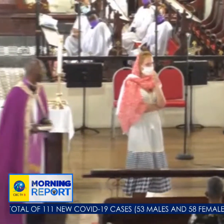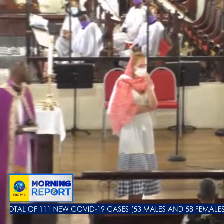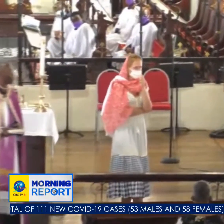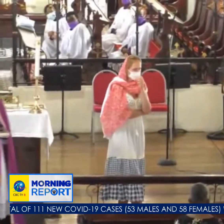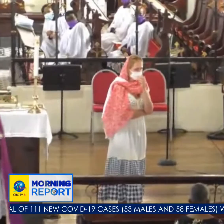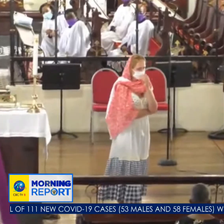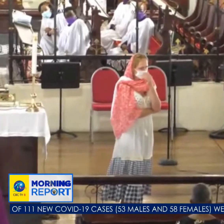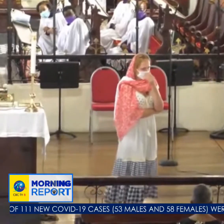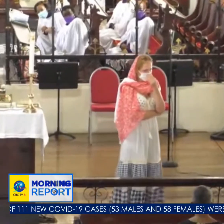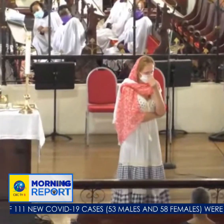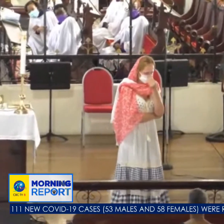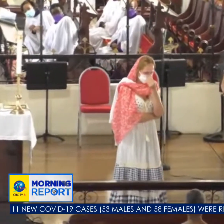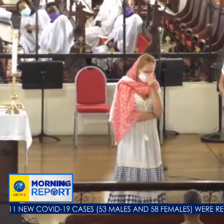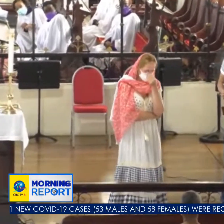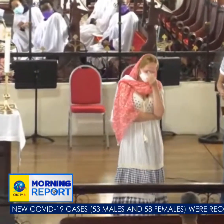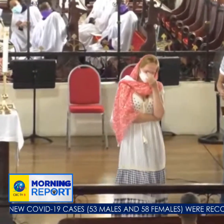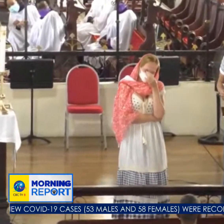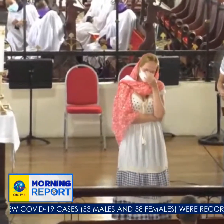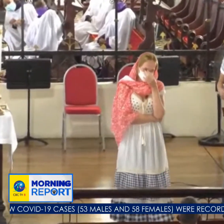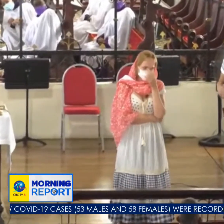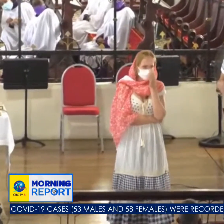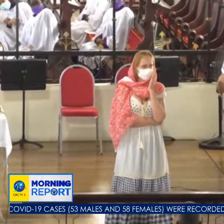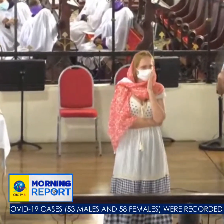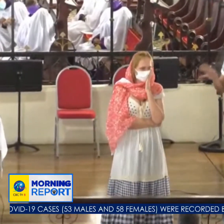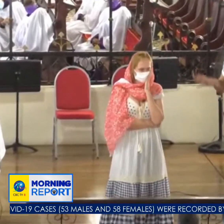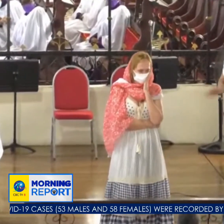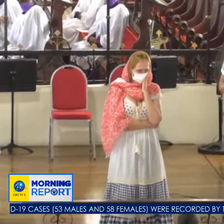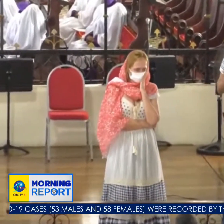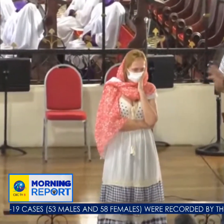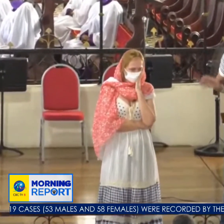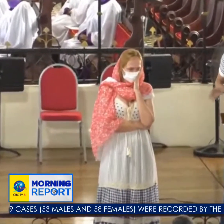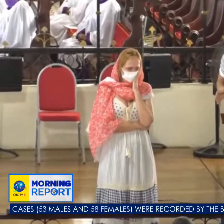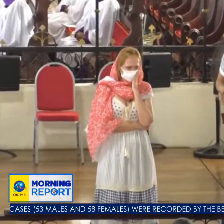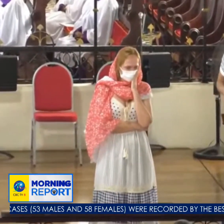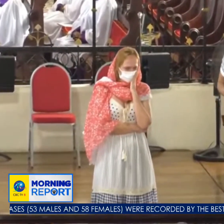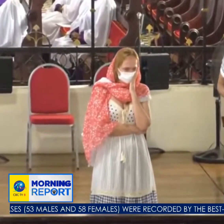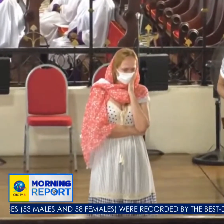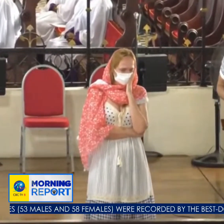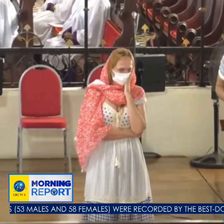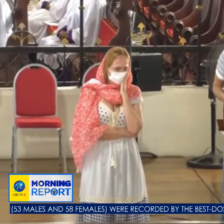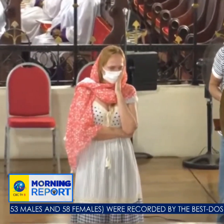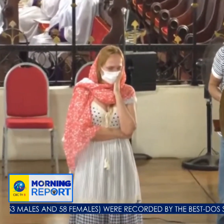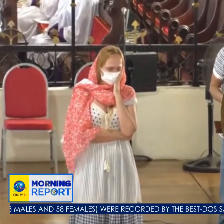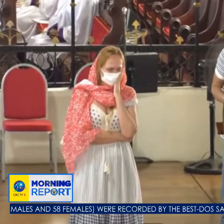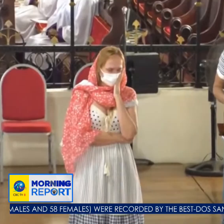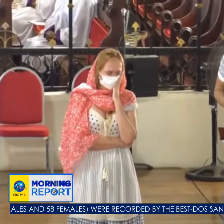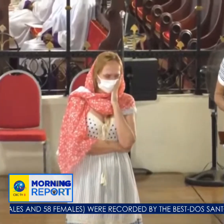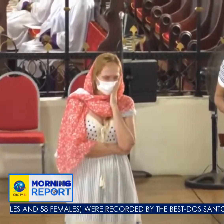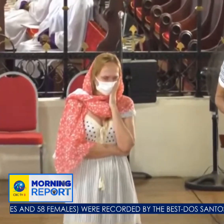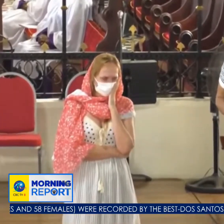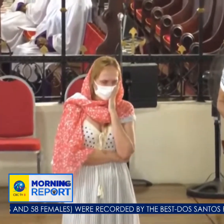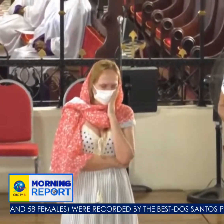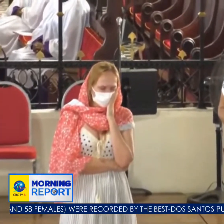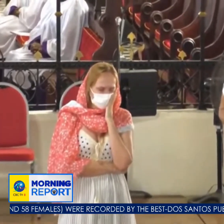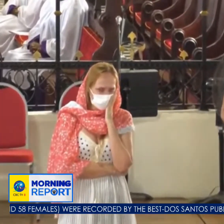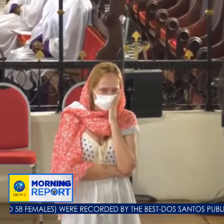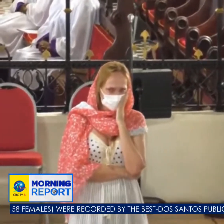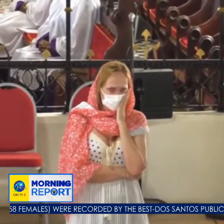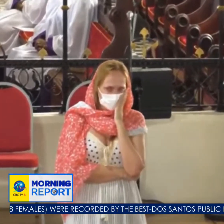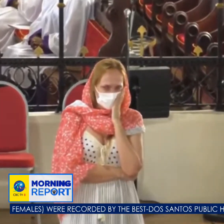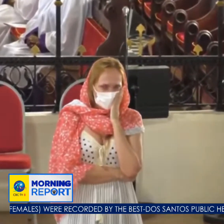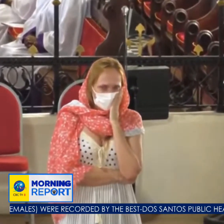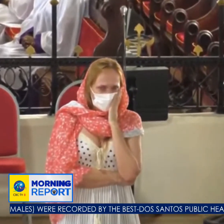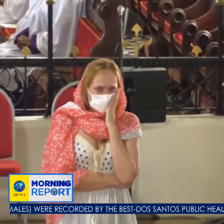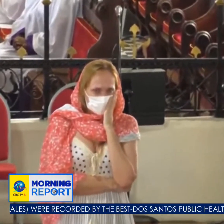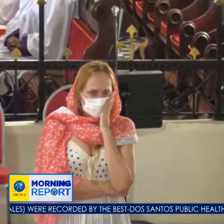Elena say our family is surrounded, the city is surrounded, and they cannot evacuate,